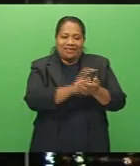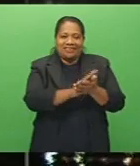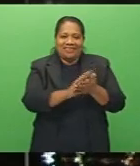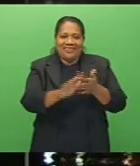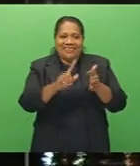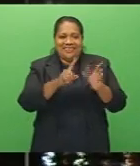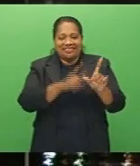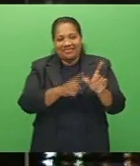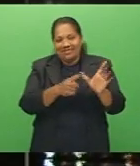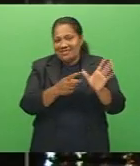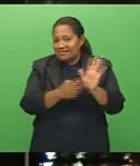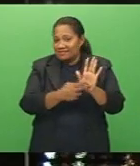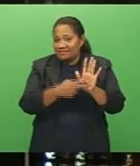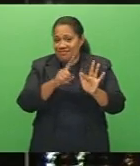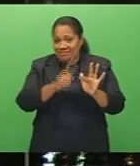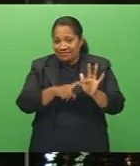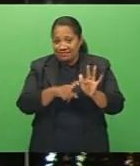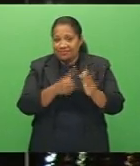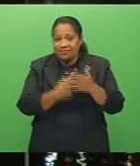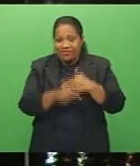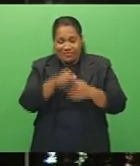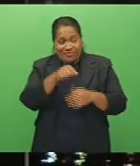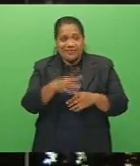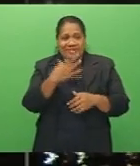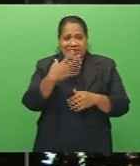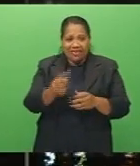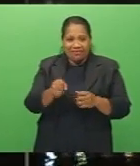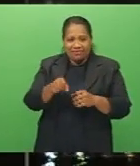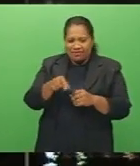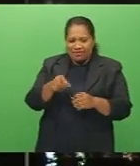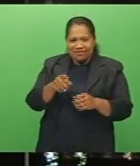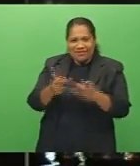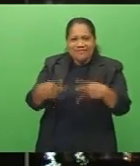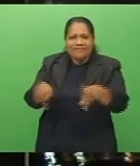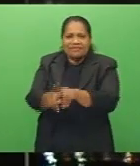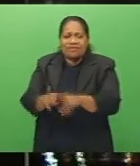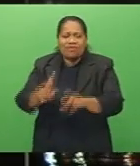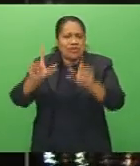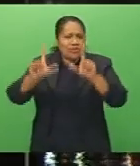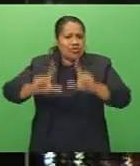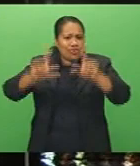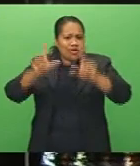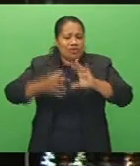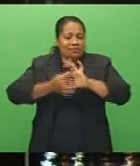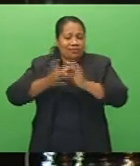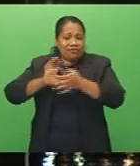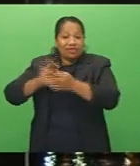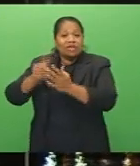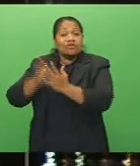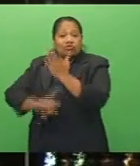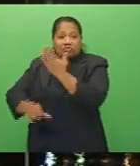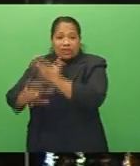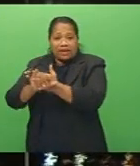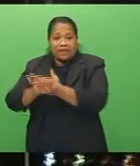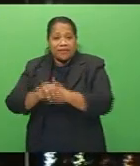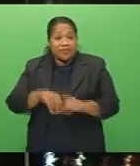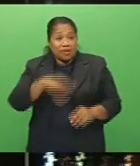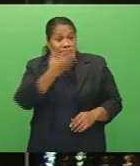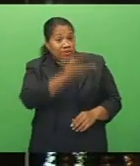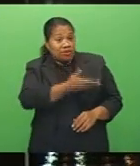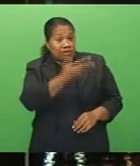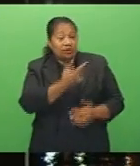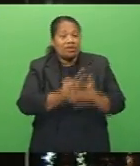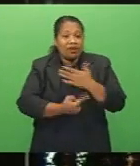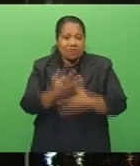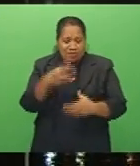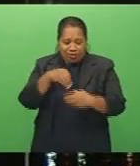progress as she vies for a spot at the Tokyo Olympics in July. Roba is among the 8 swimmers competing for a